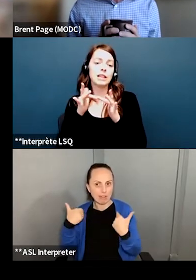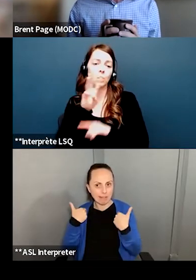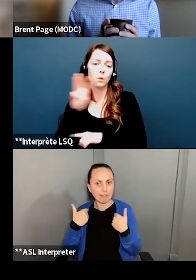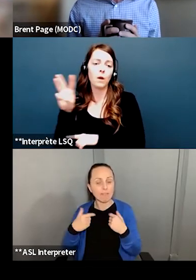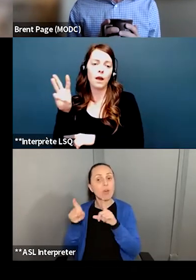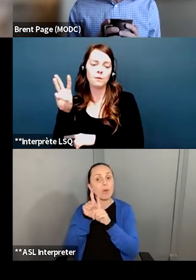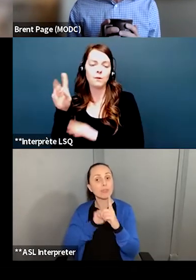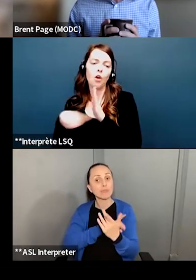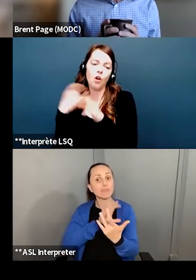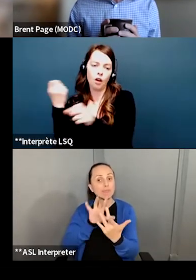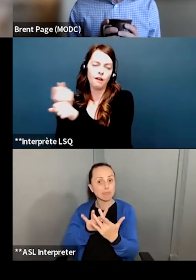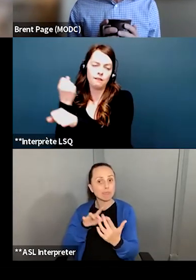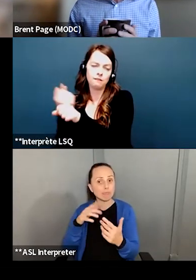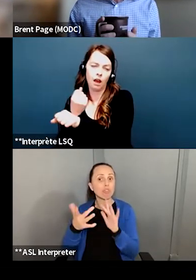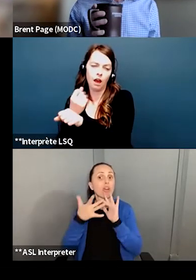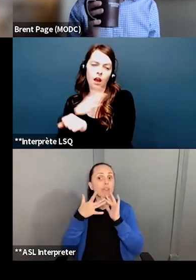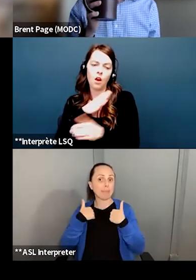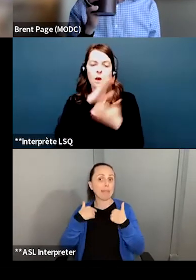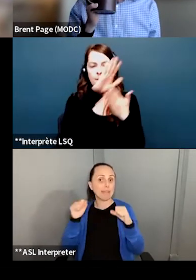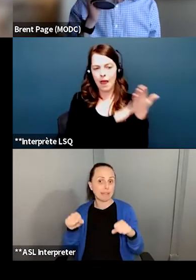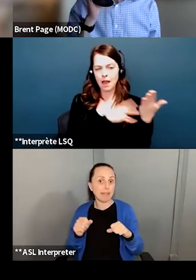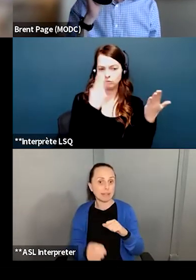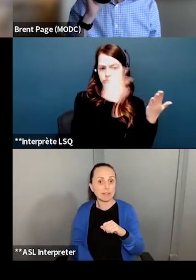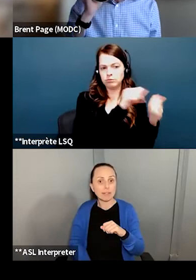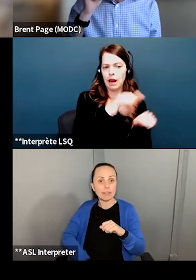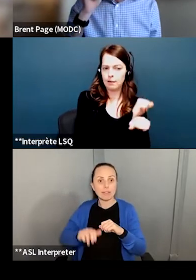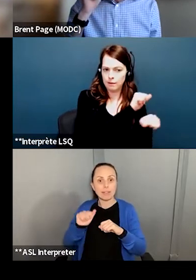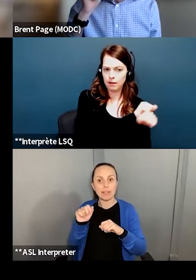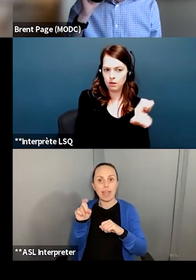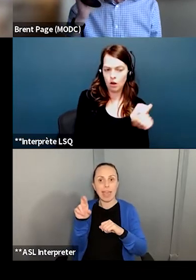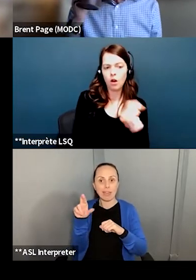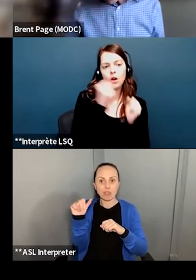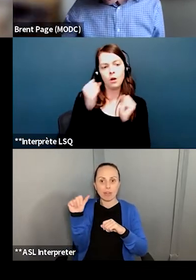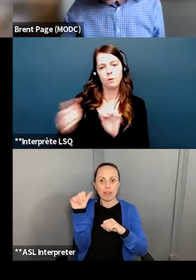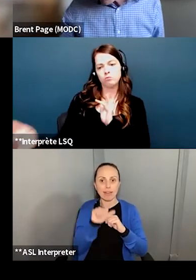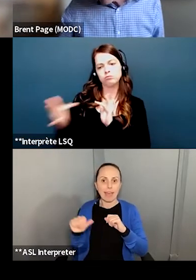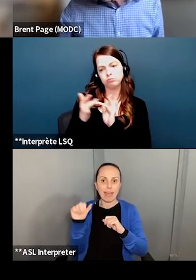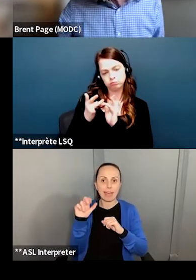also reach out directly to me. So Andrea at